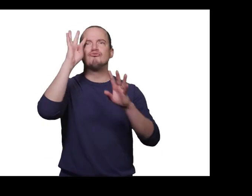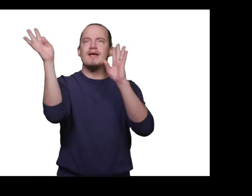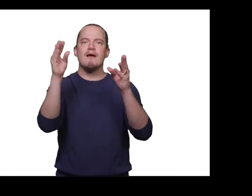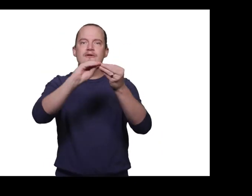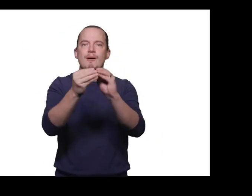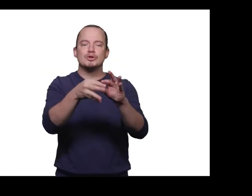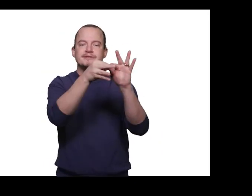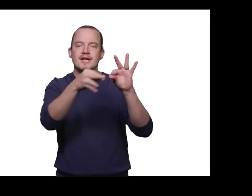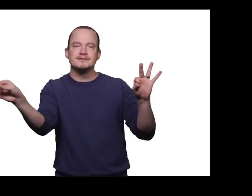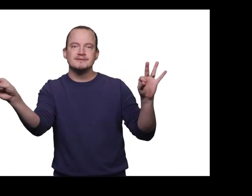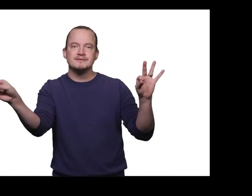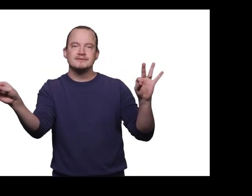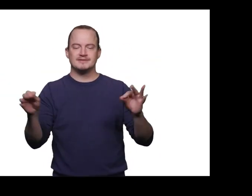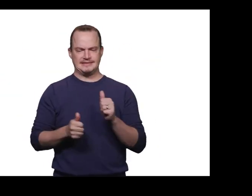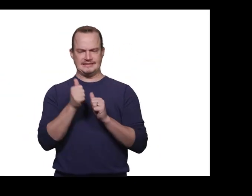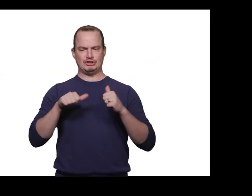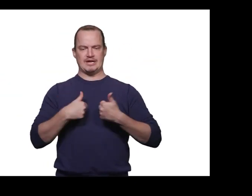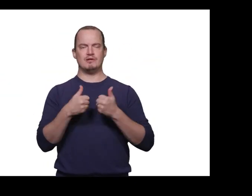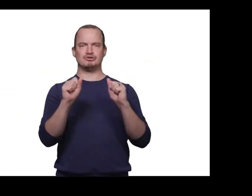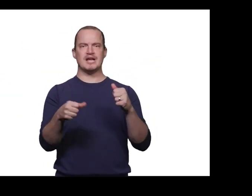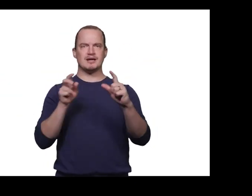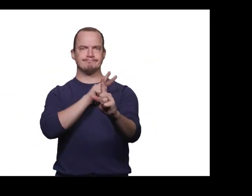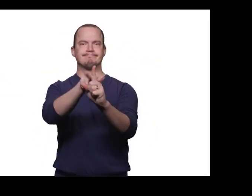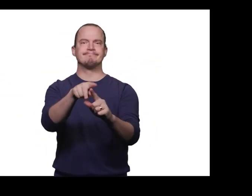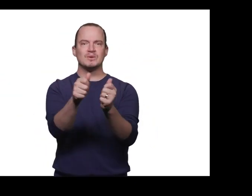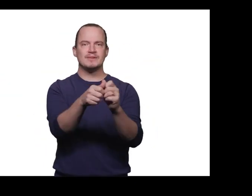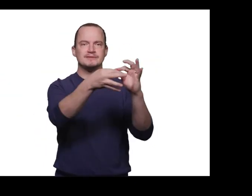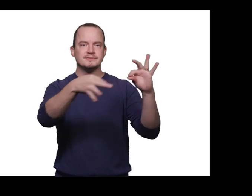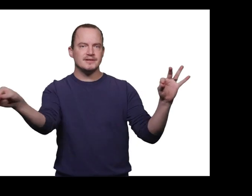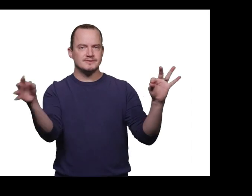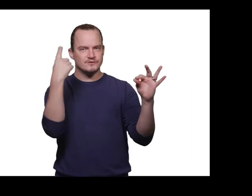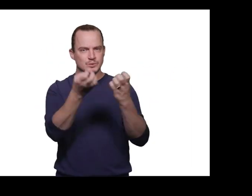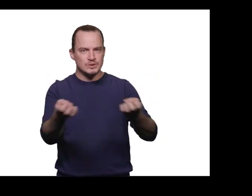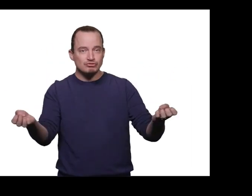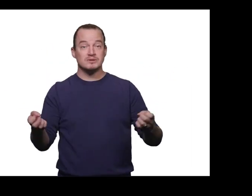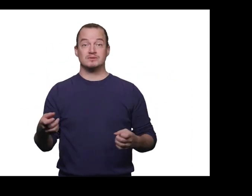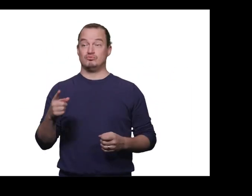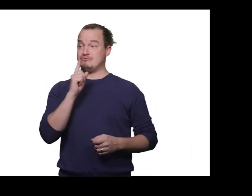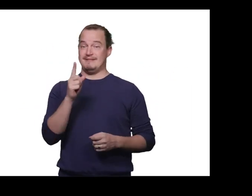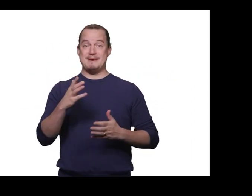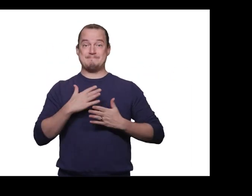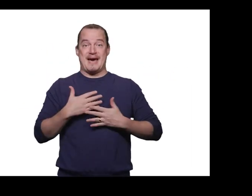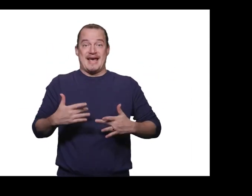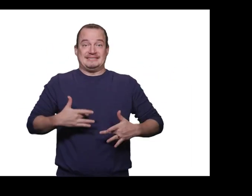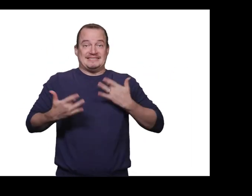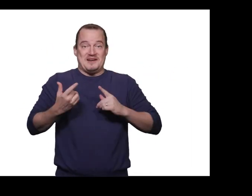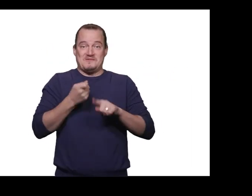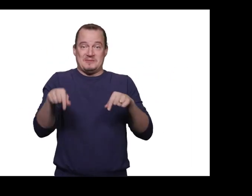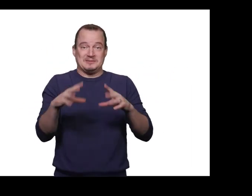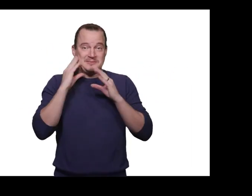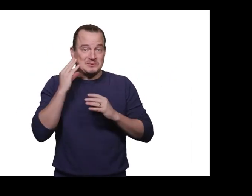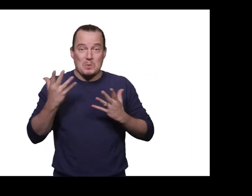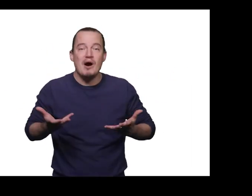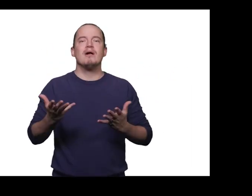number sentences from each one of these challenges. My most exciting part of this experience is